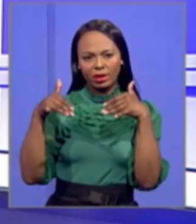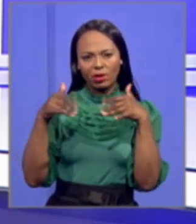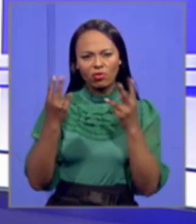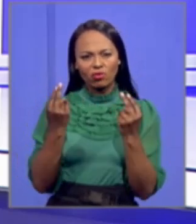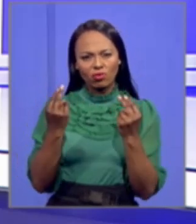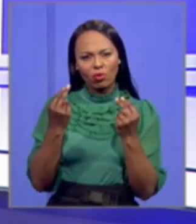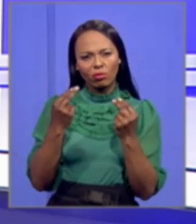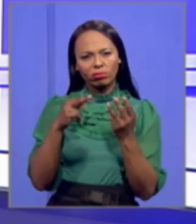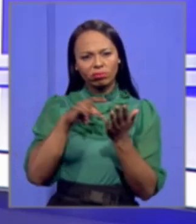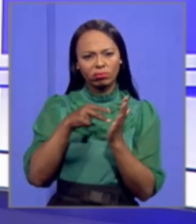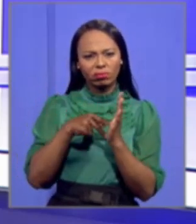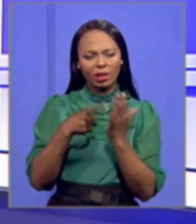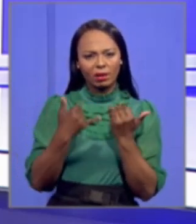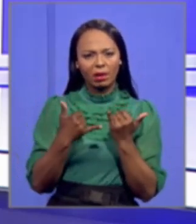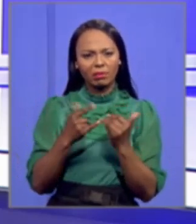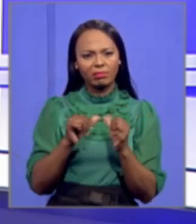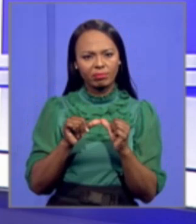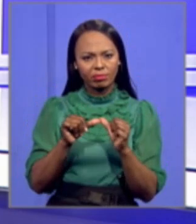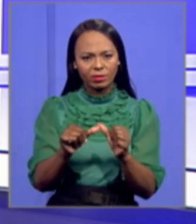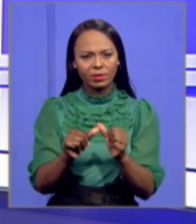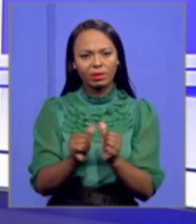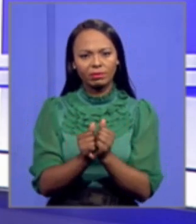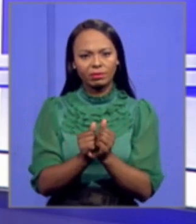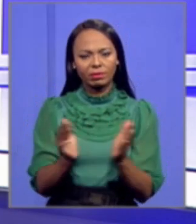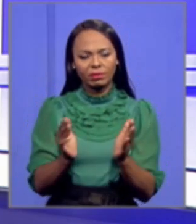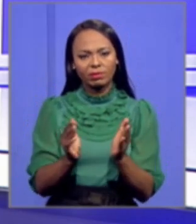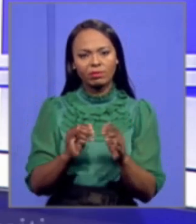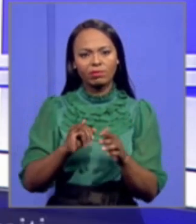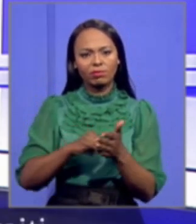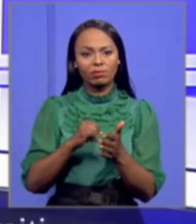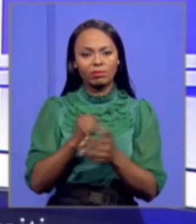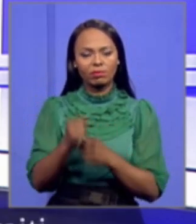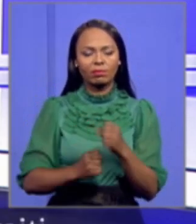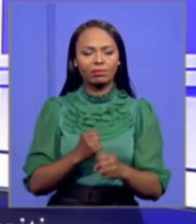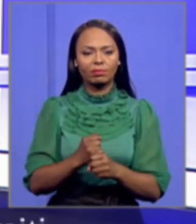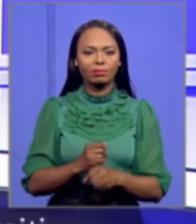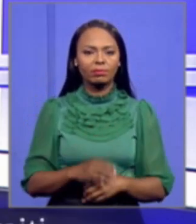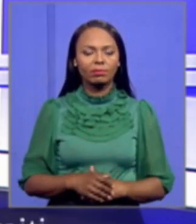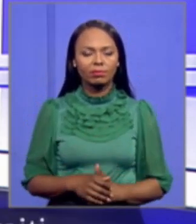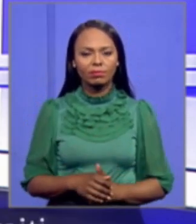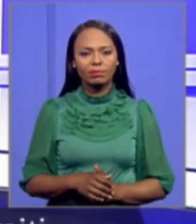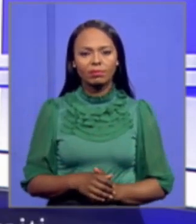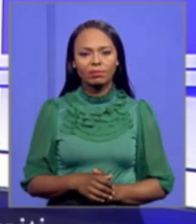meja fatshe le kengwe tshebetsong ho tloha ka la pele Tlhakubele Isao.